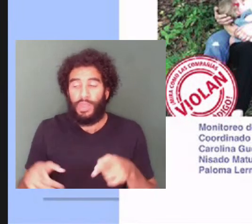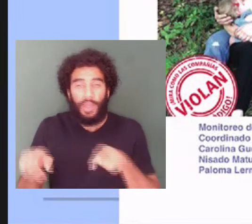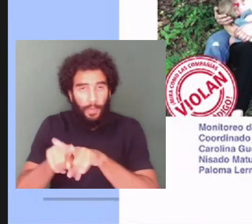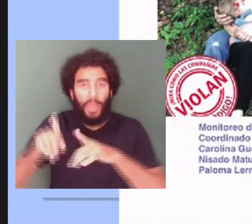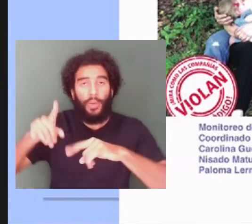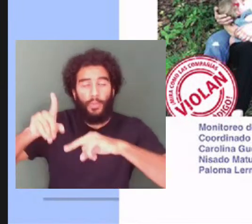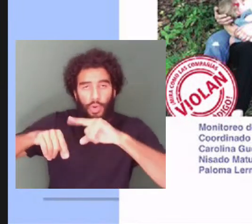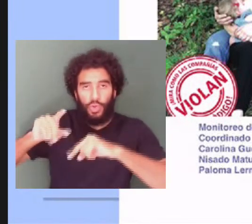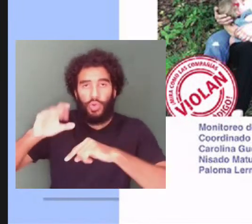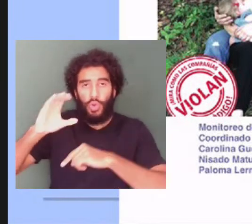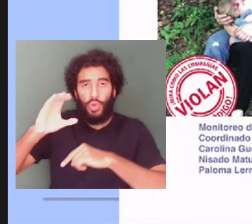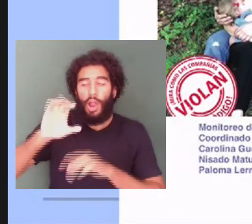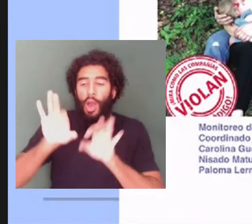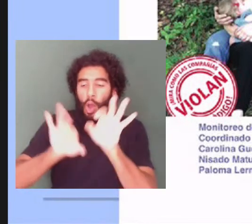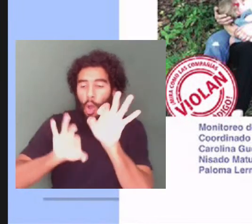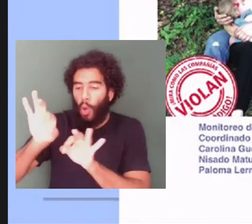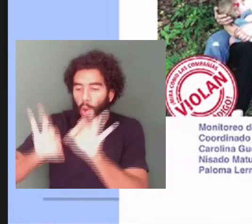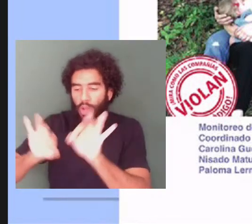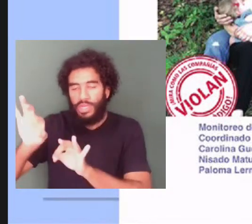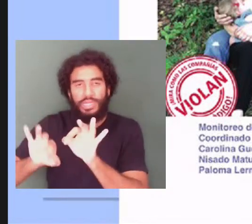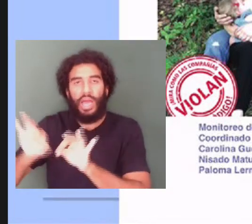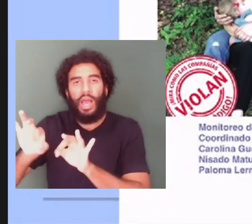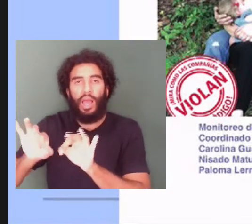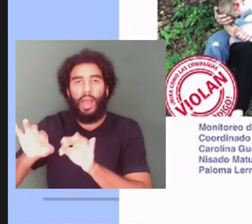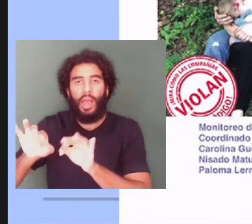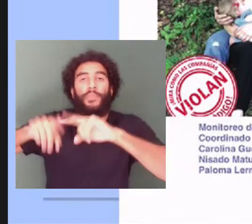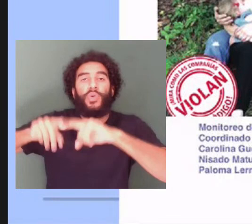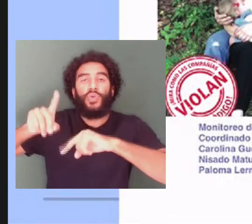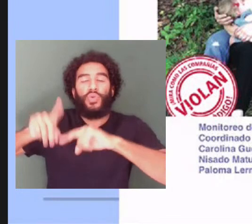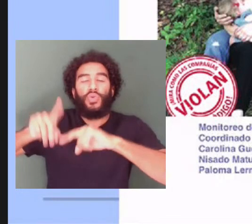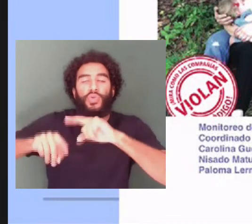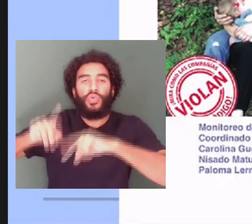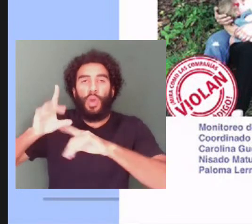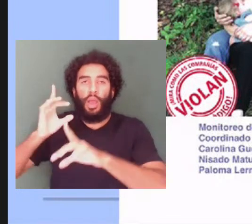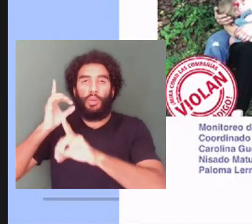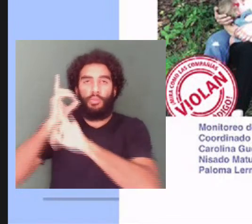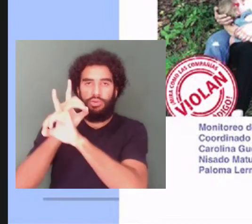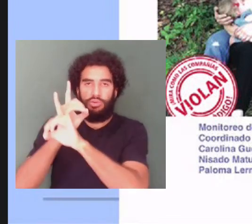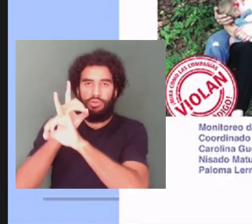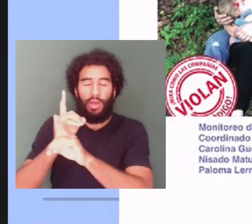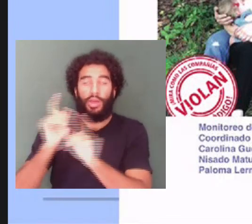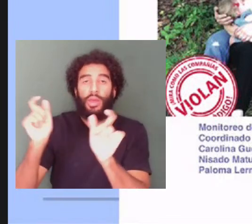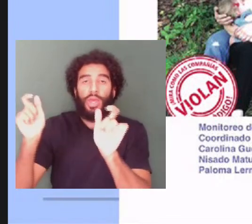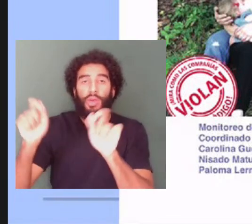pharmacies, which are owned by Coca-Cola, to promote